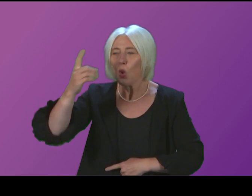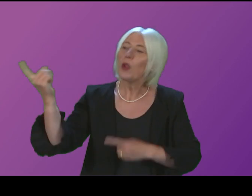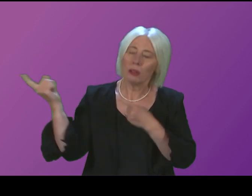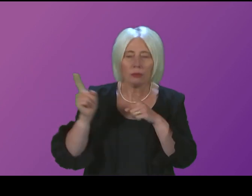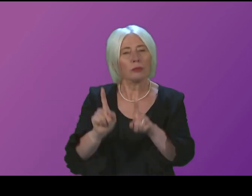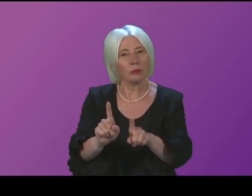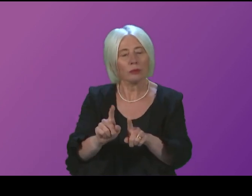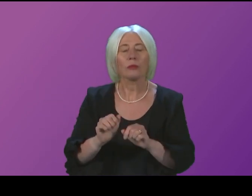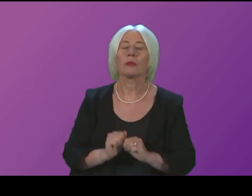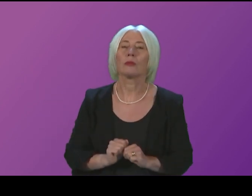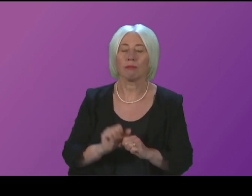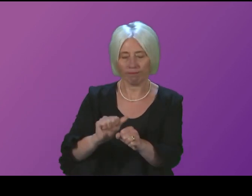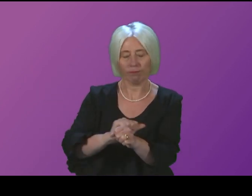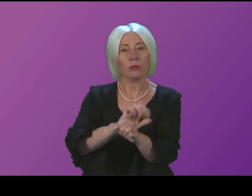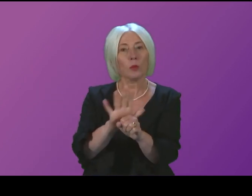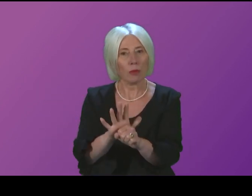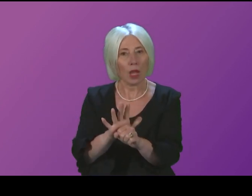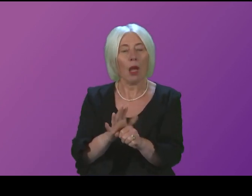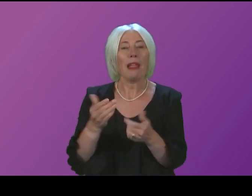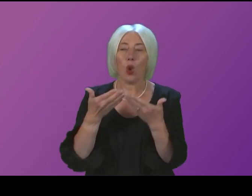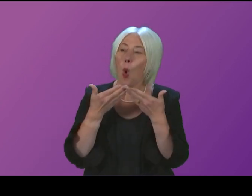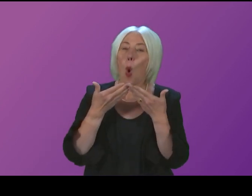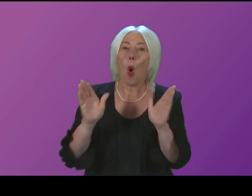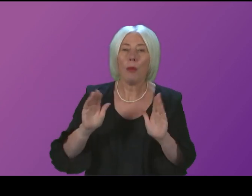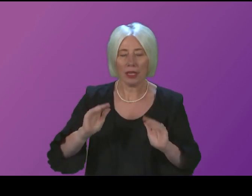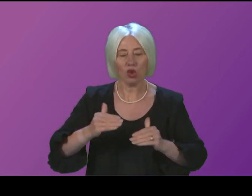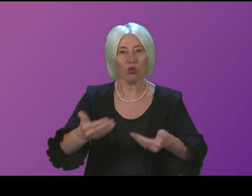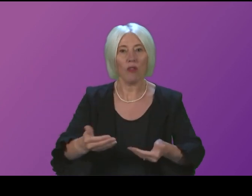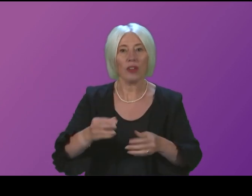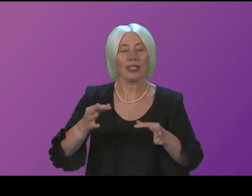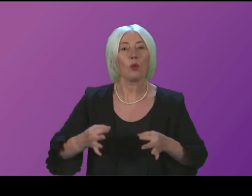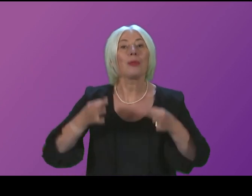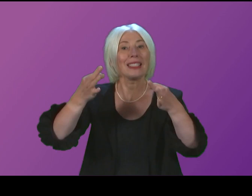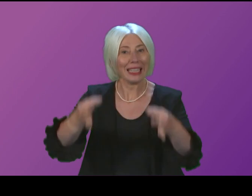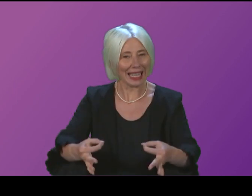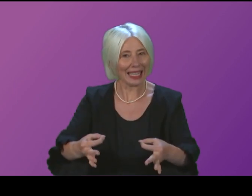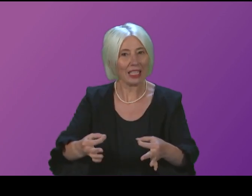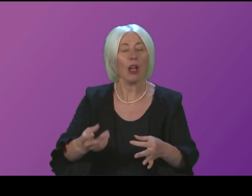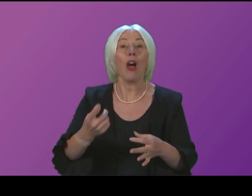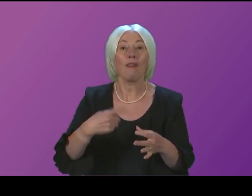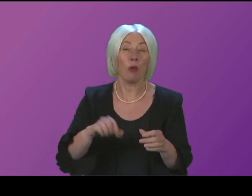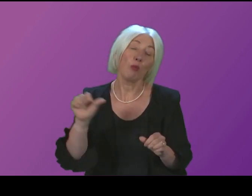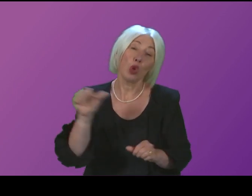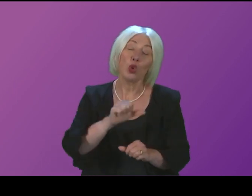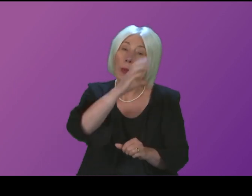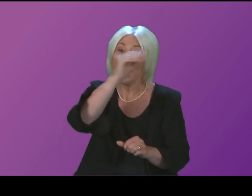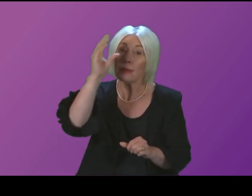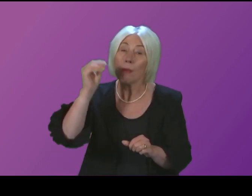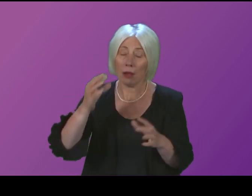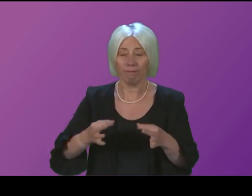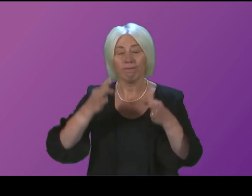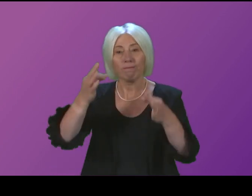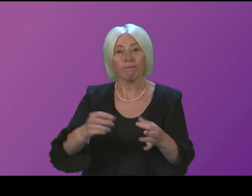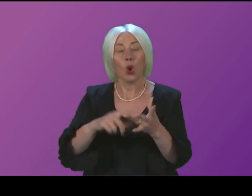The pandemic meant that our opening ceremony last year was delayed from its usual summer date to October, and COVID meant